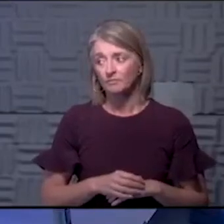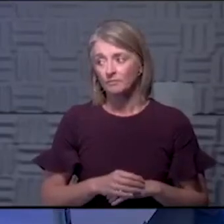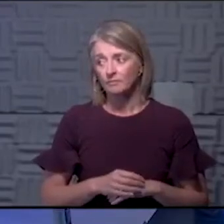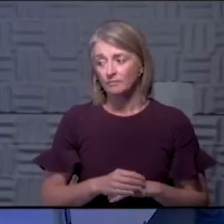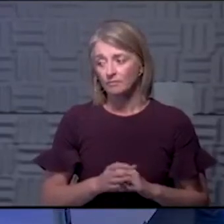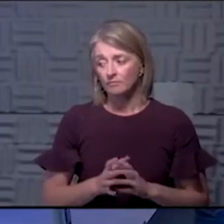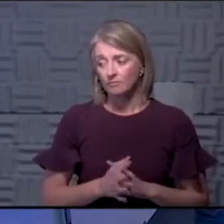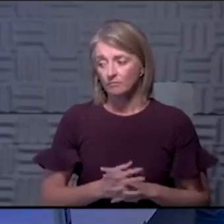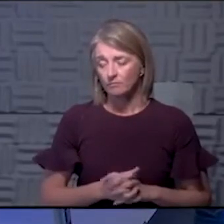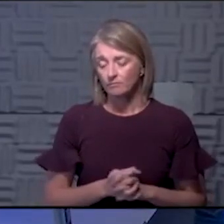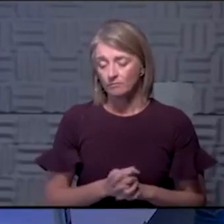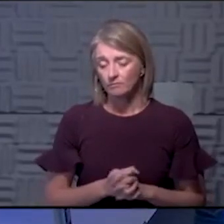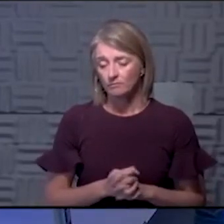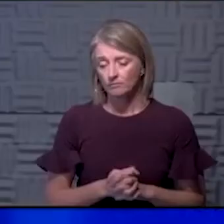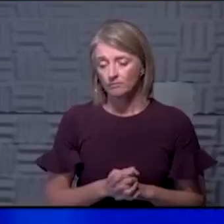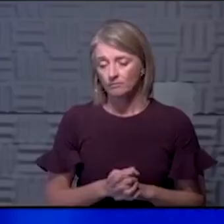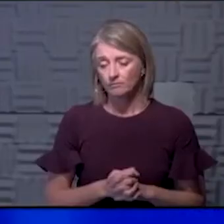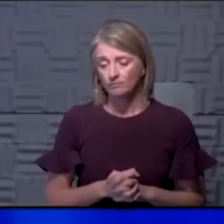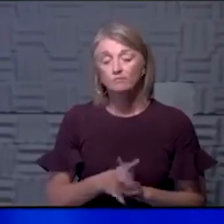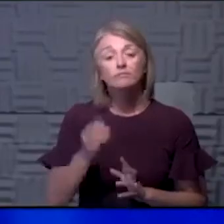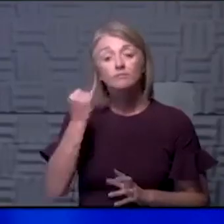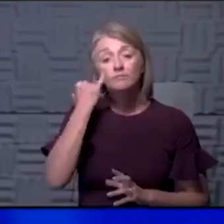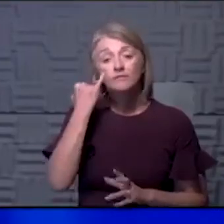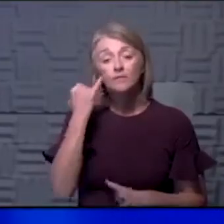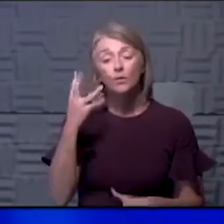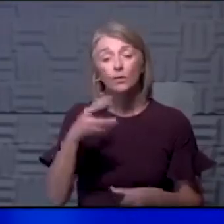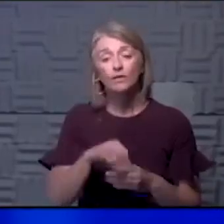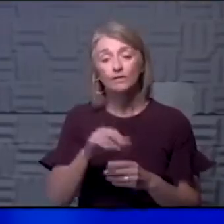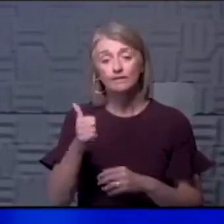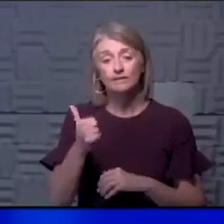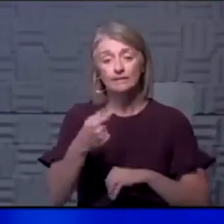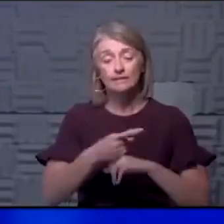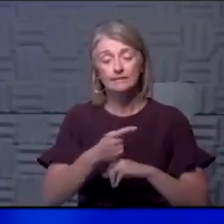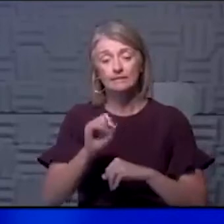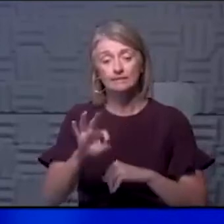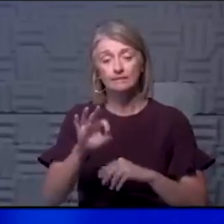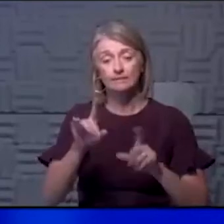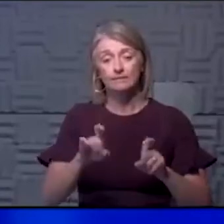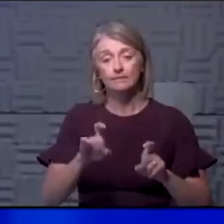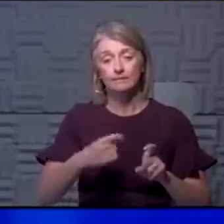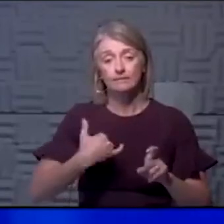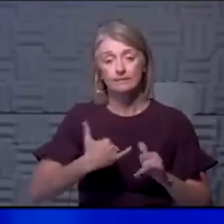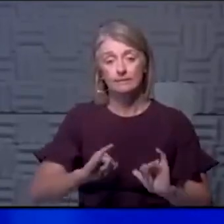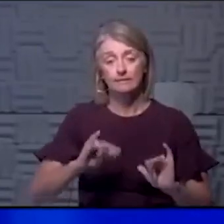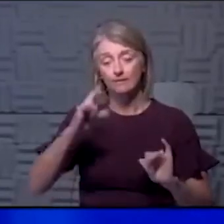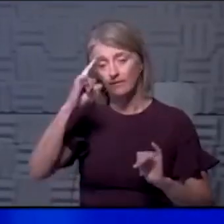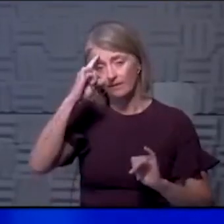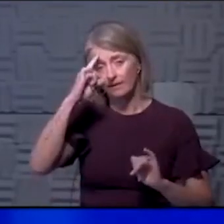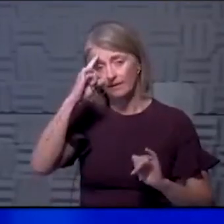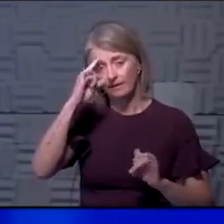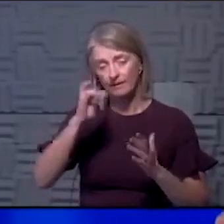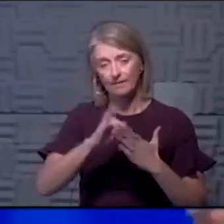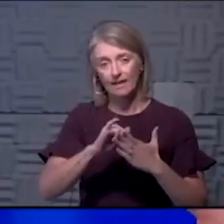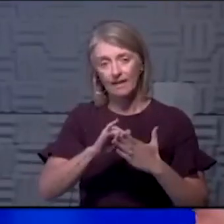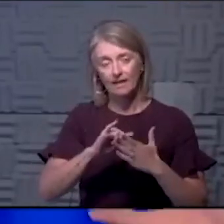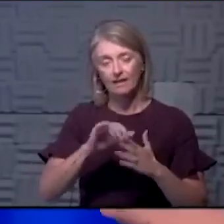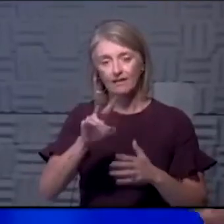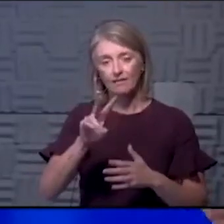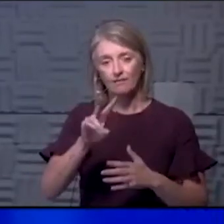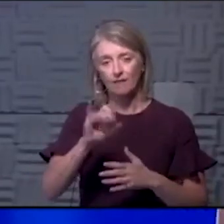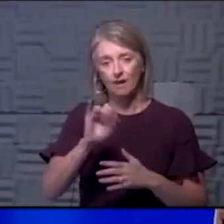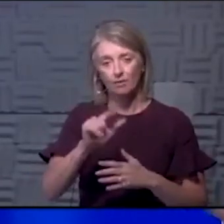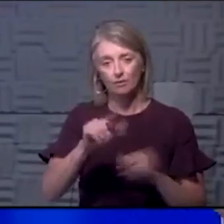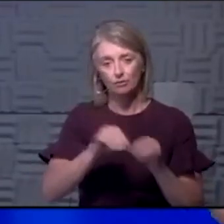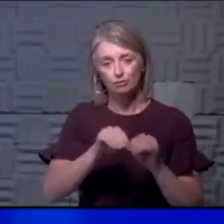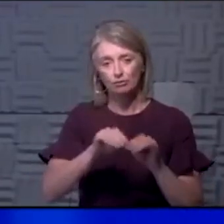think that if you're within 10 days of being tested and you still think that, which is kind of the viral shedding period, and you're home and you're with